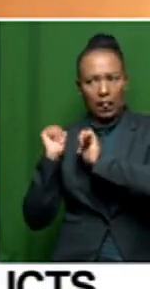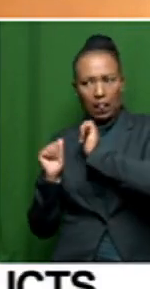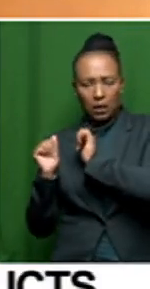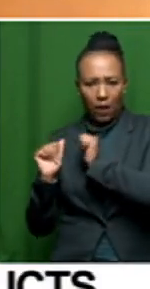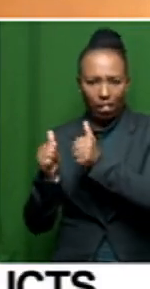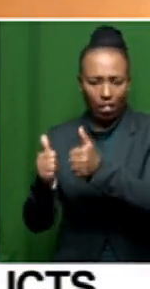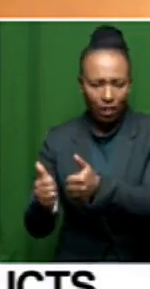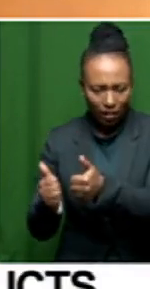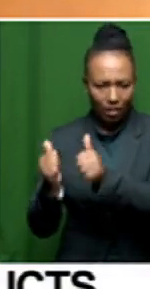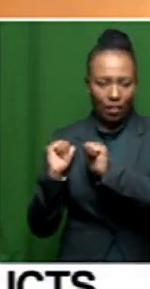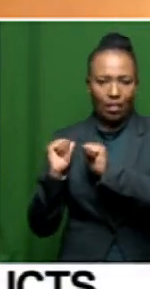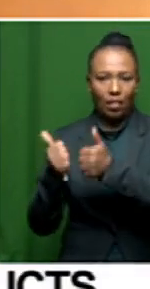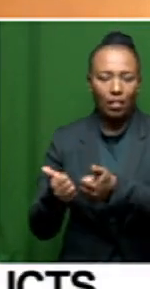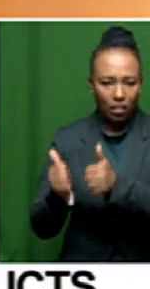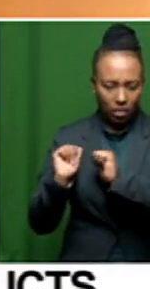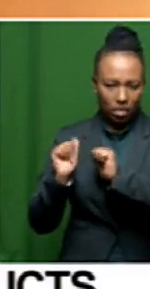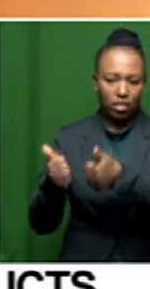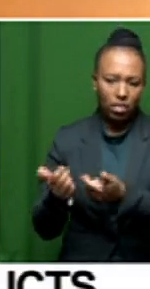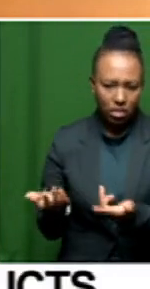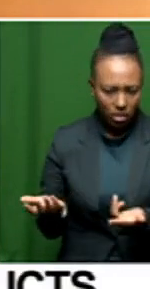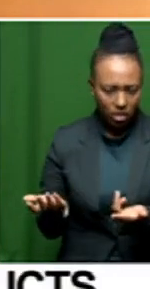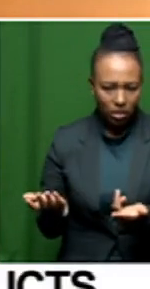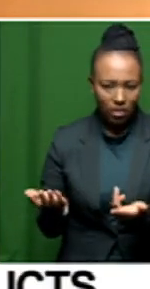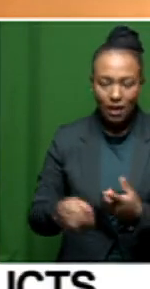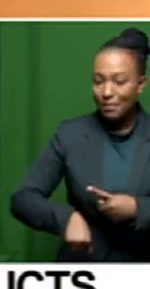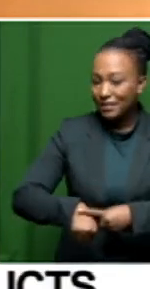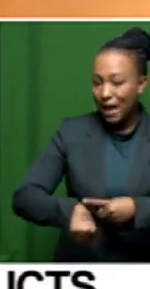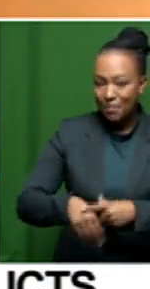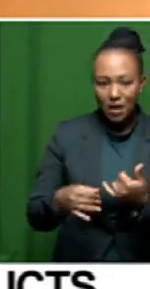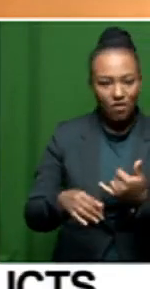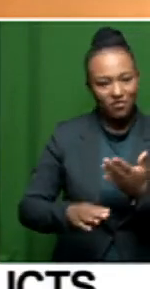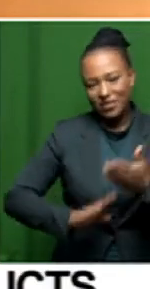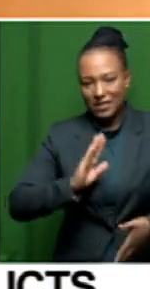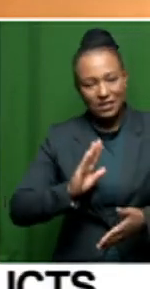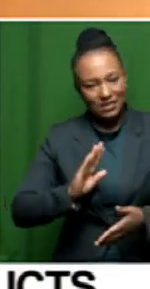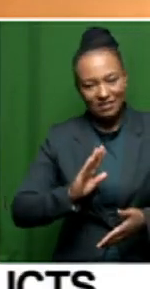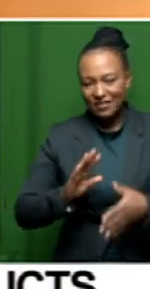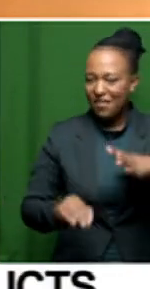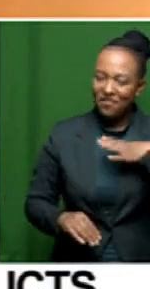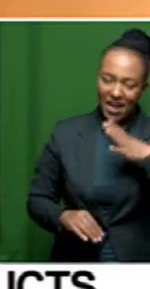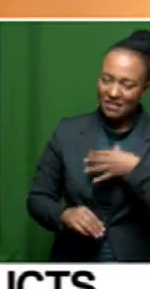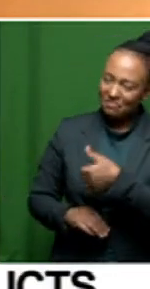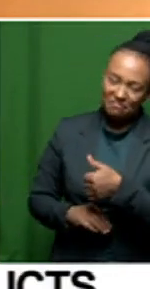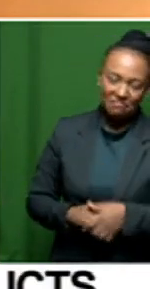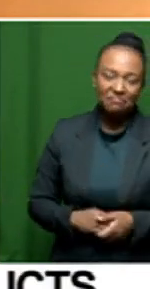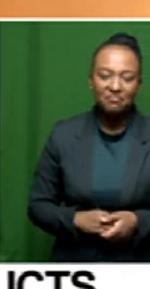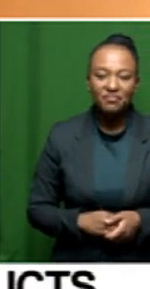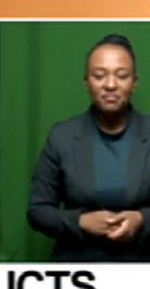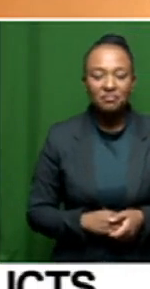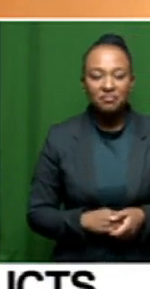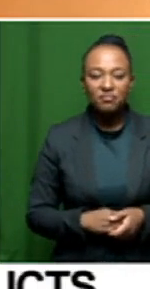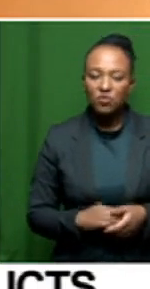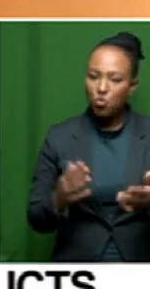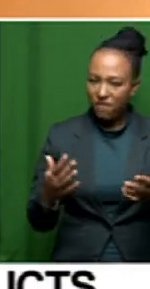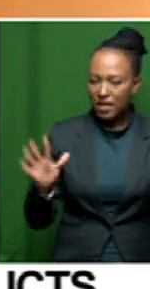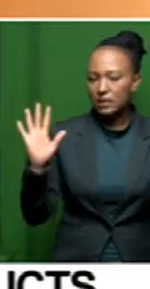the... No, not at all, Ms. Ngwenya. And my time now is up. That is fine, because I think we